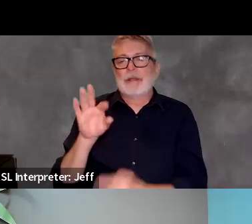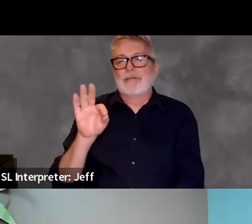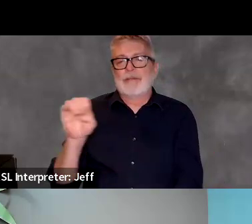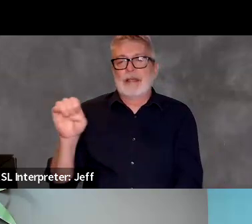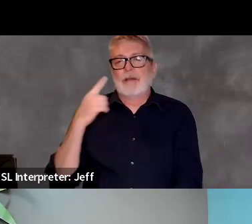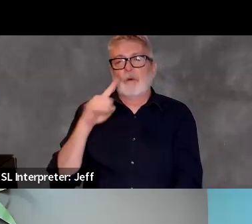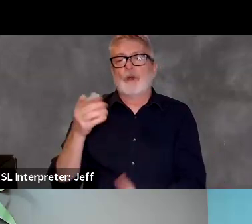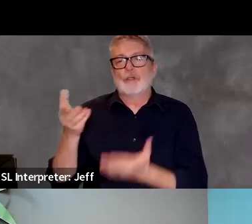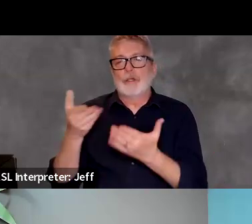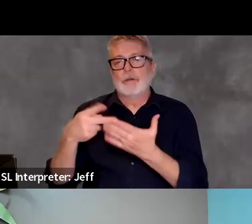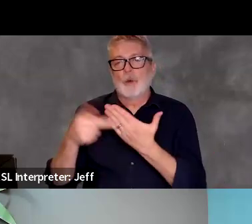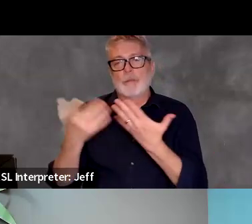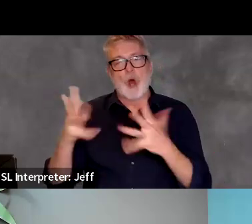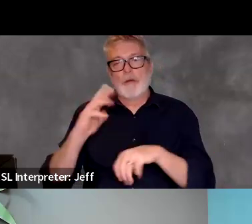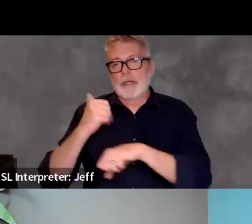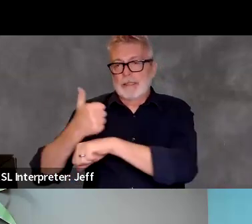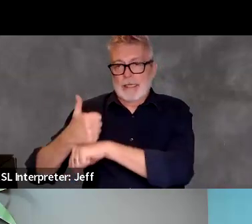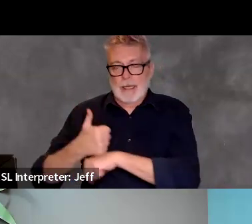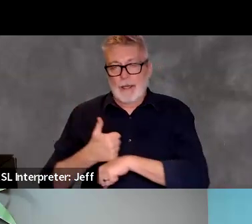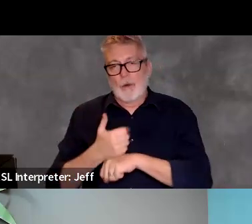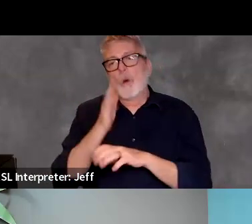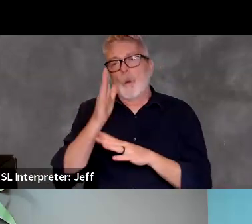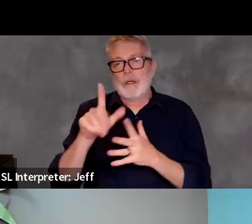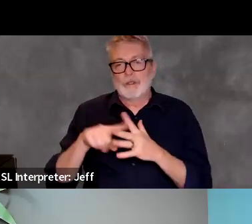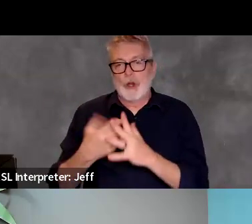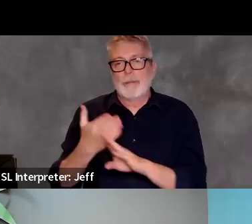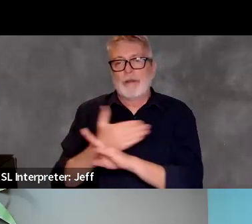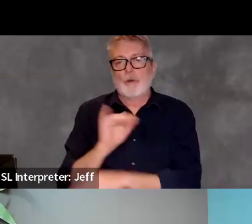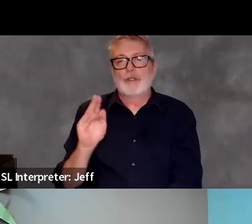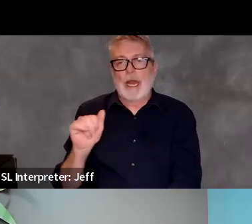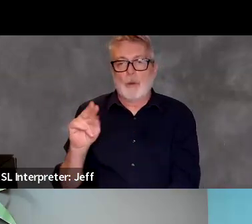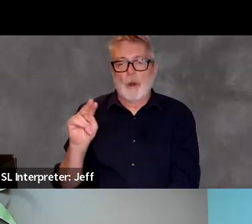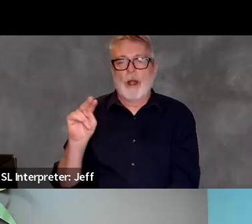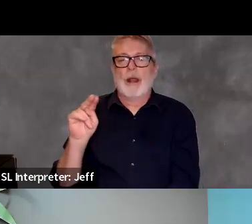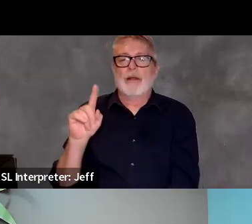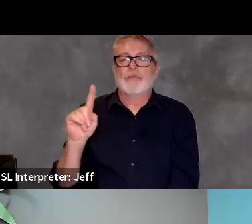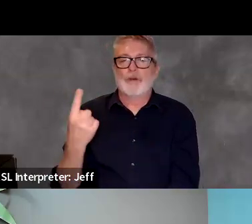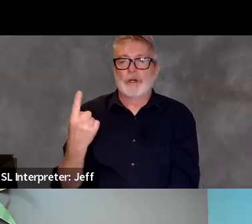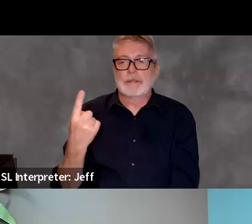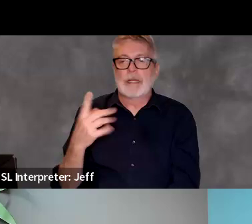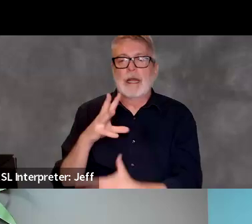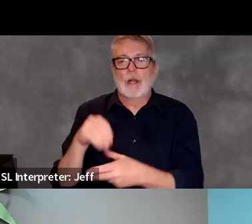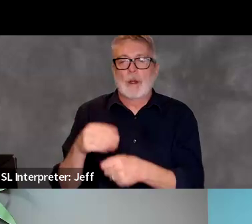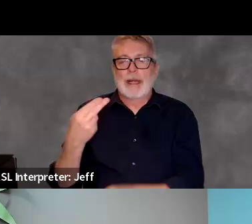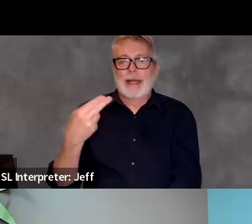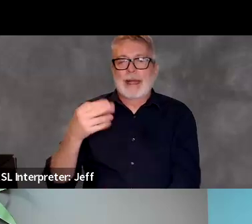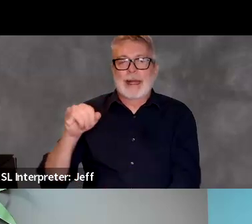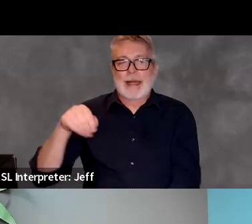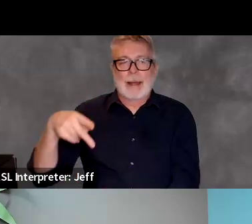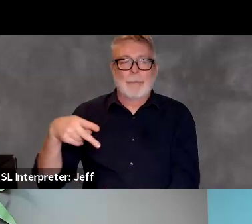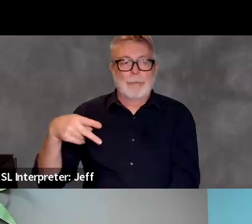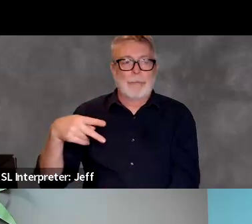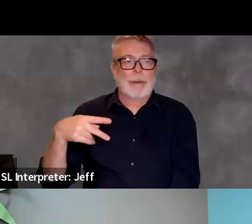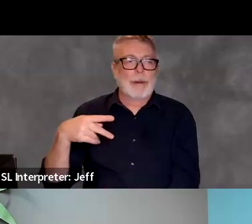programs that are already in place or will be in place by January 1st of next year. And that includes HIP. We've gotten a lot of questions about